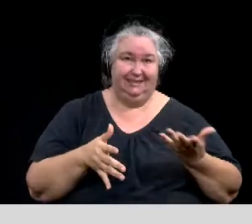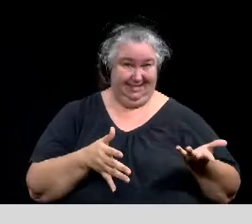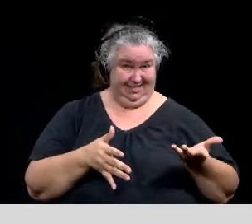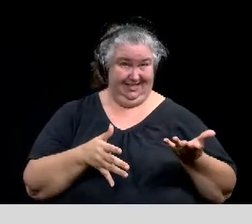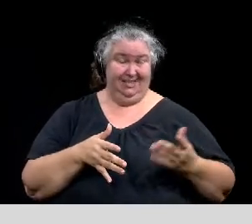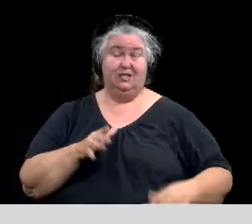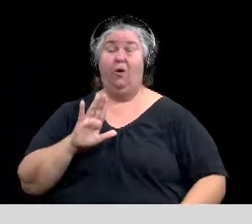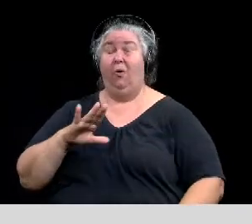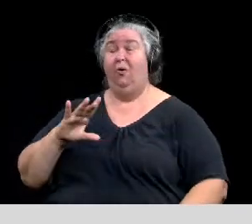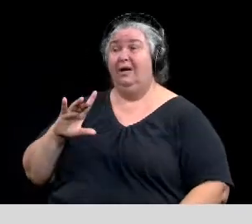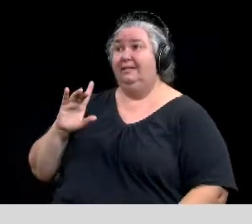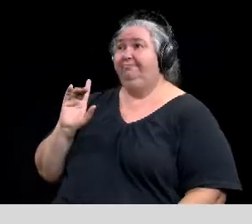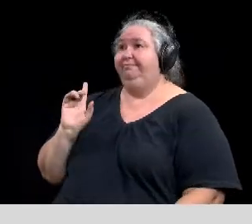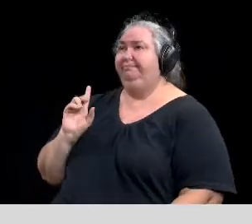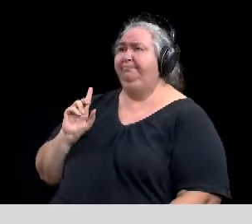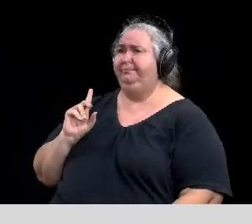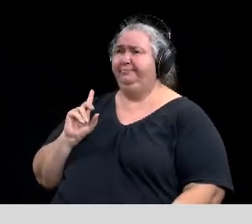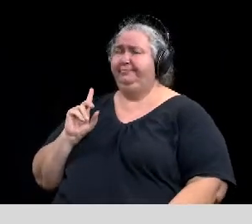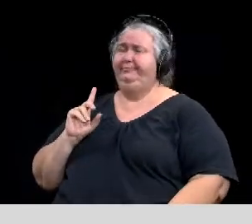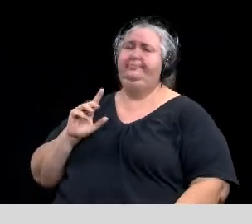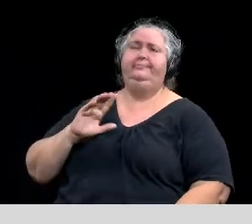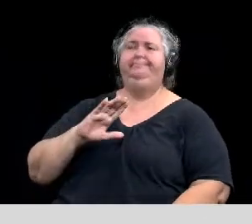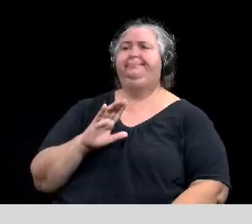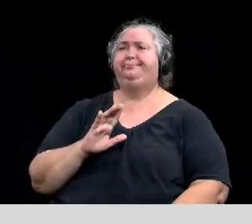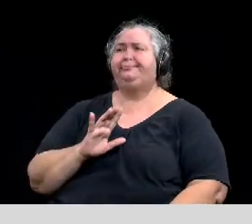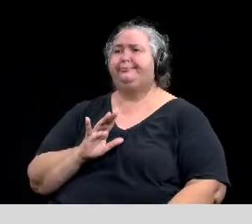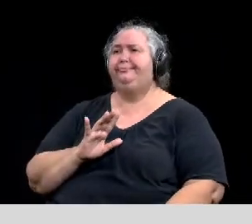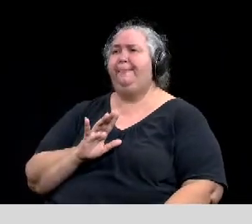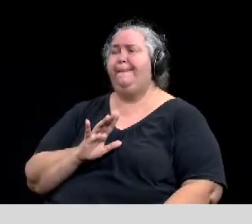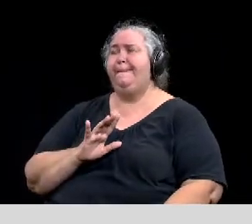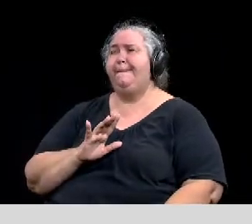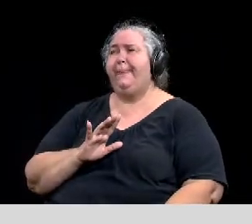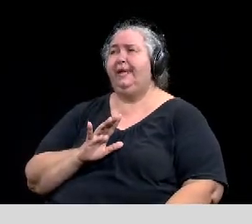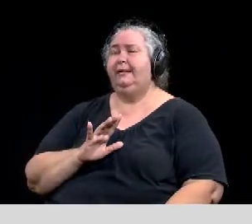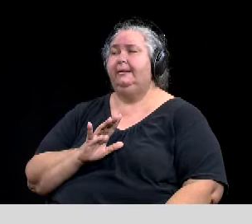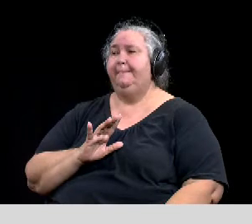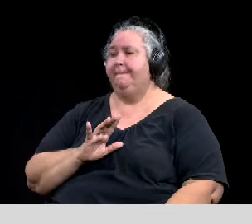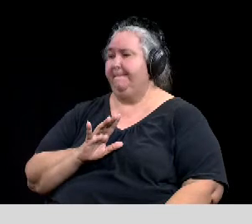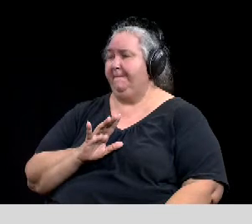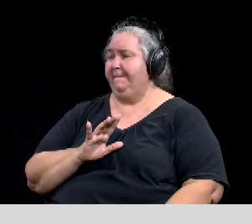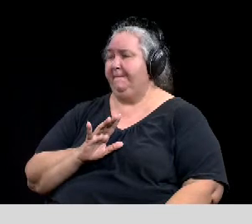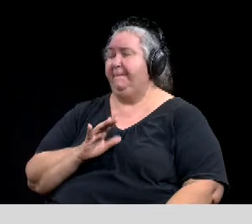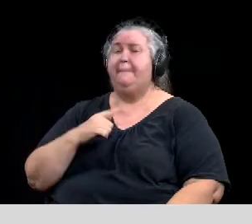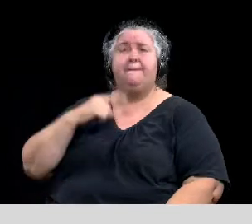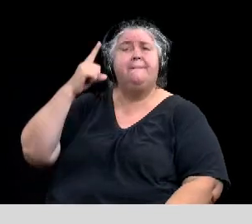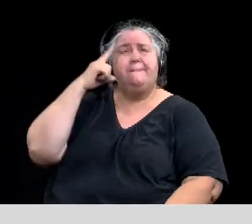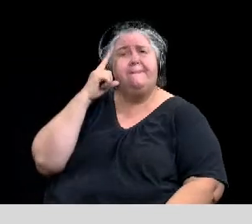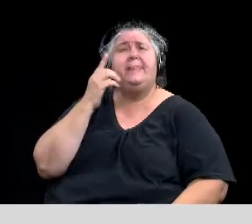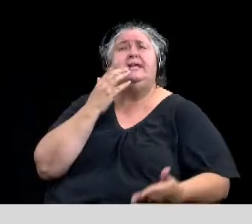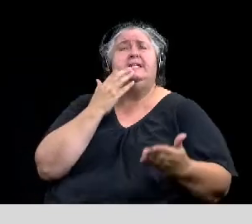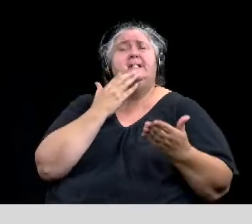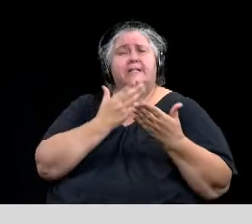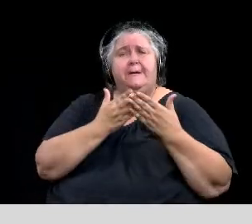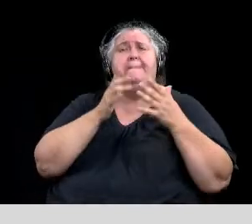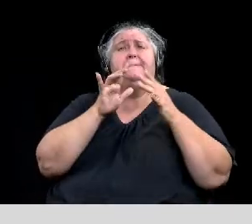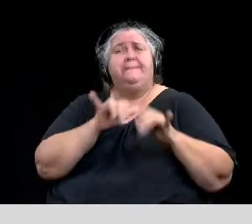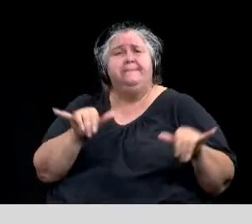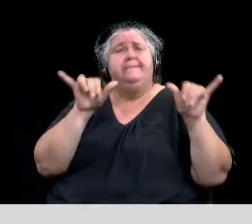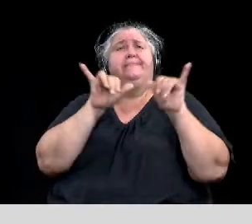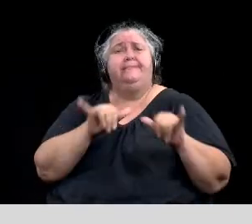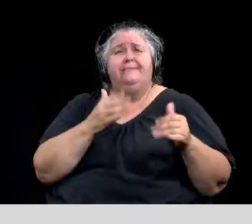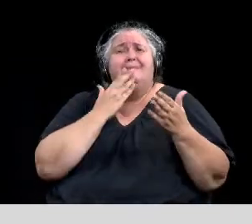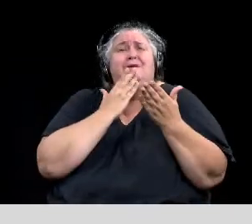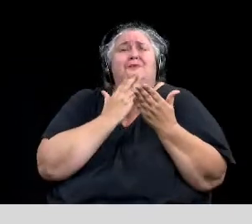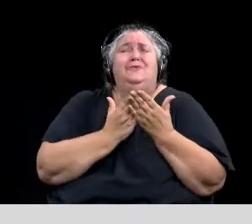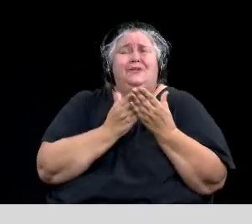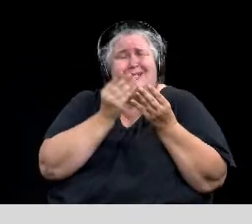here, I think consistent, good health communication is